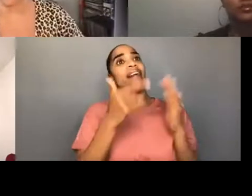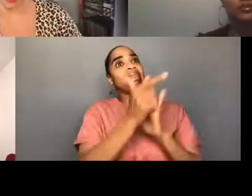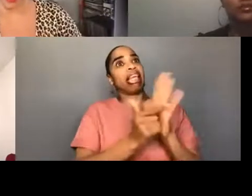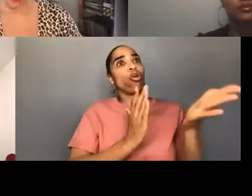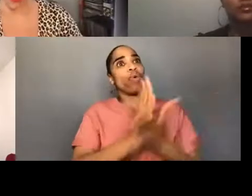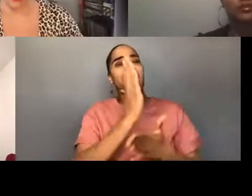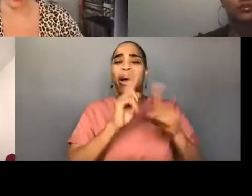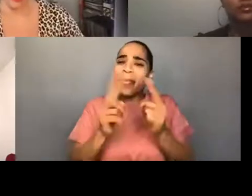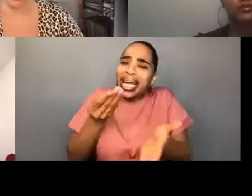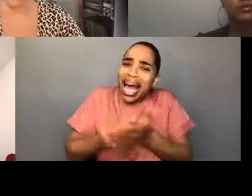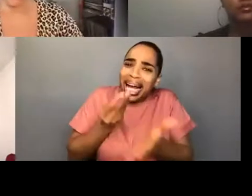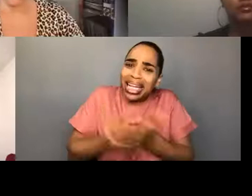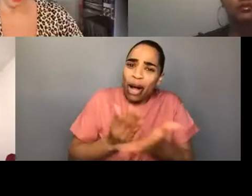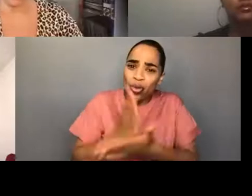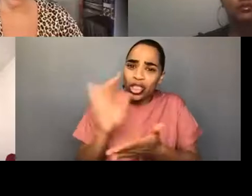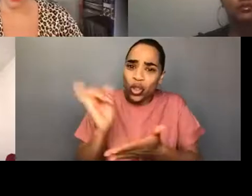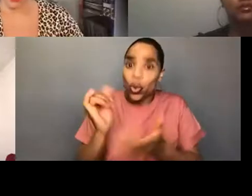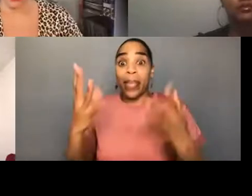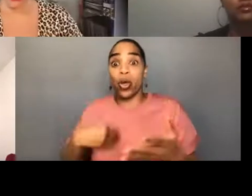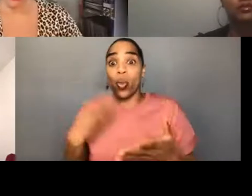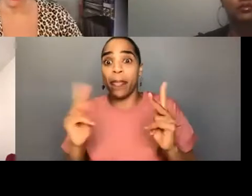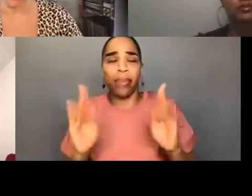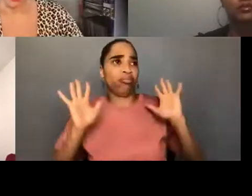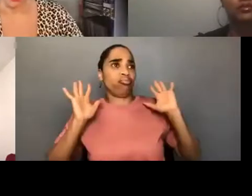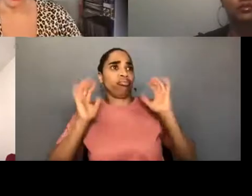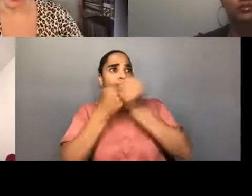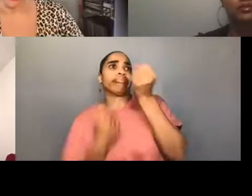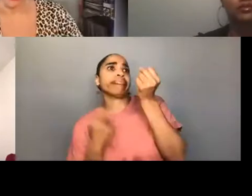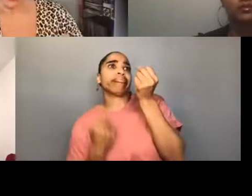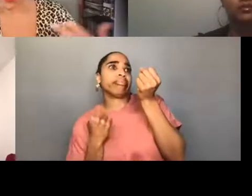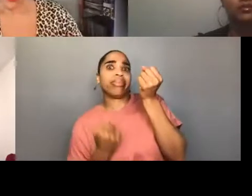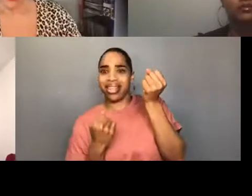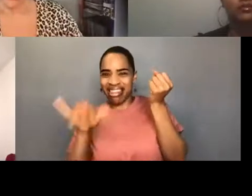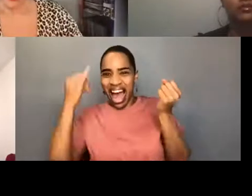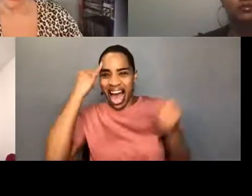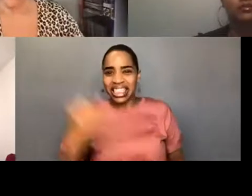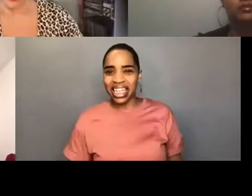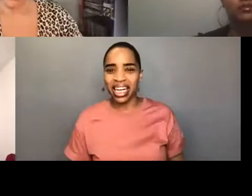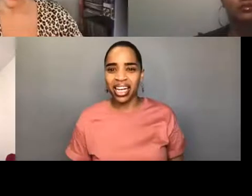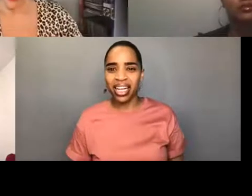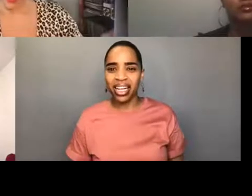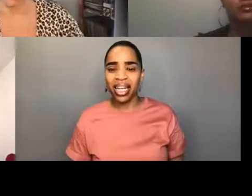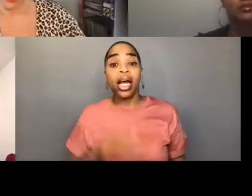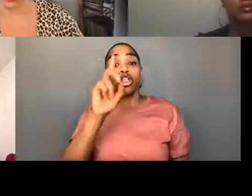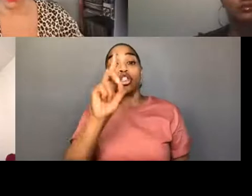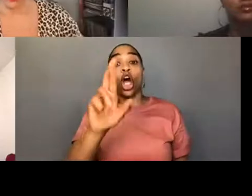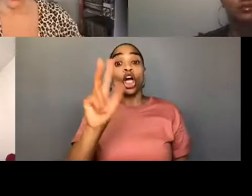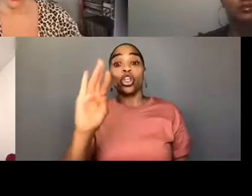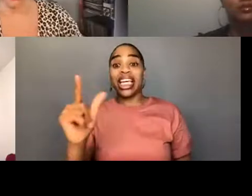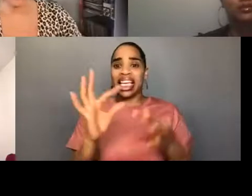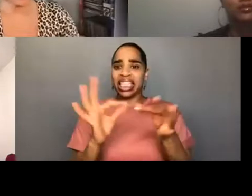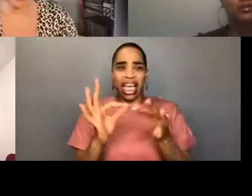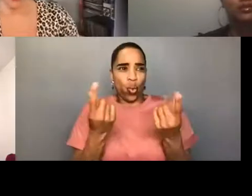had economic rights, because in a capitalist country, what good is it, he said, to have the right to go to